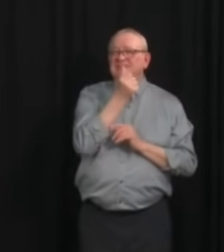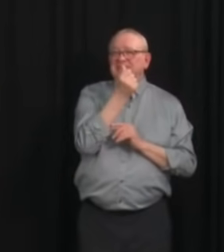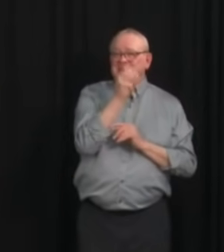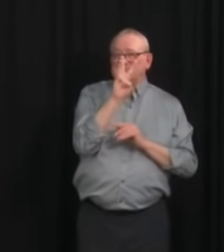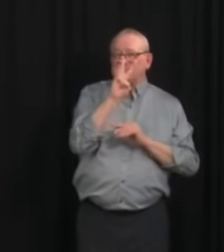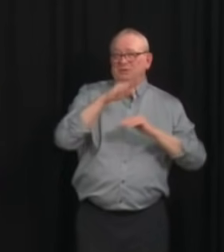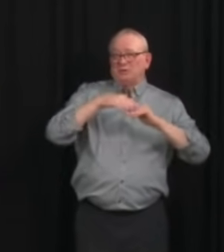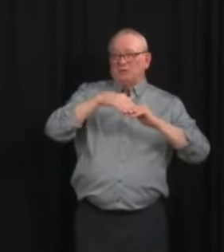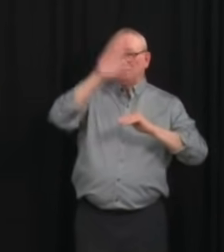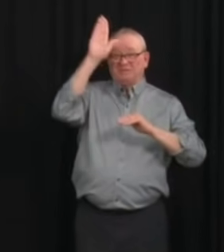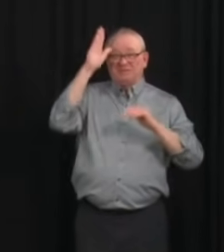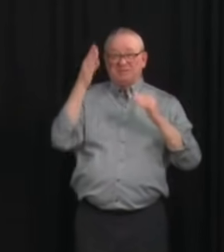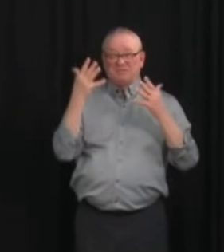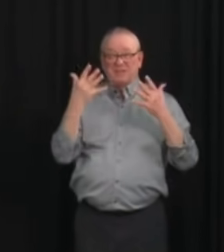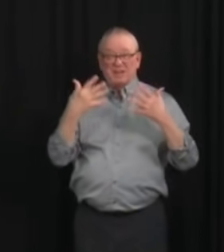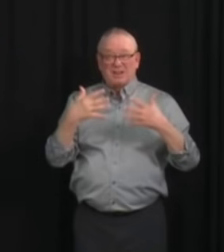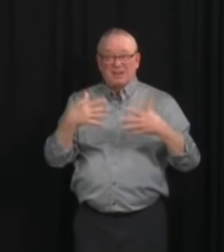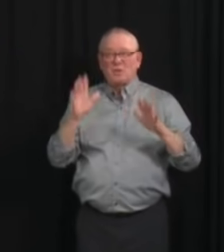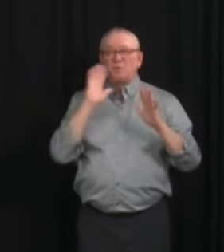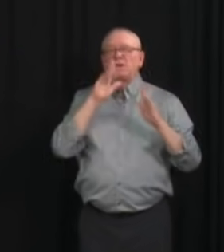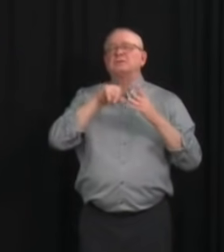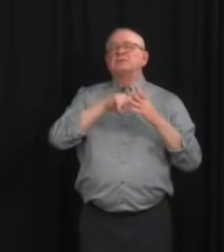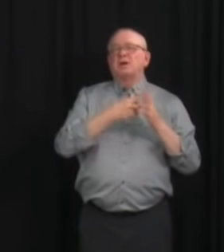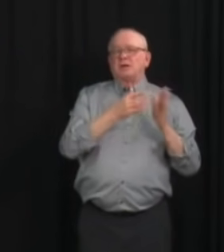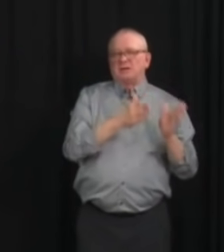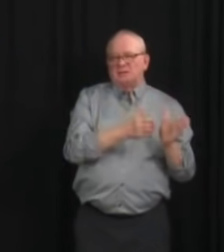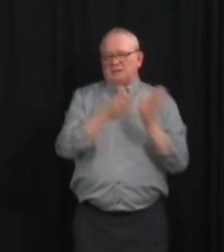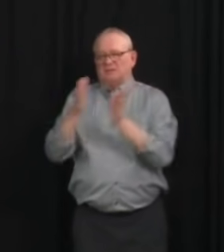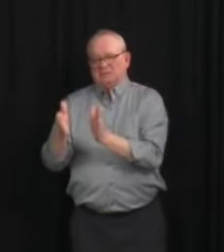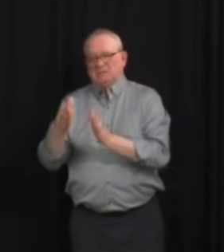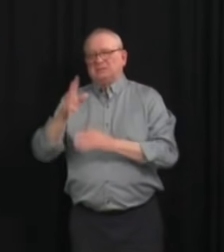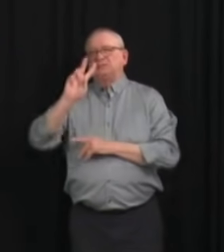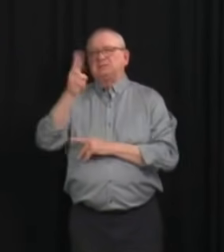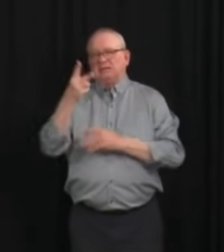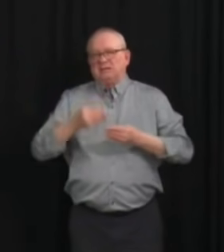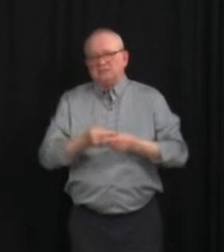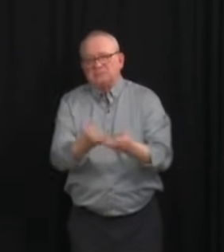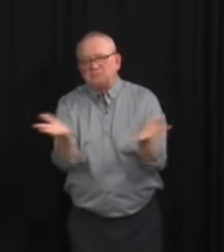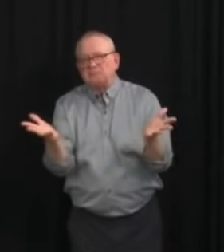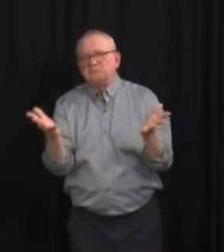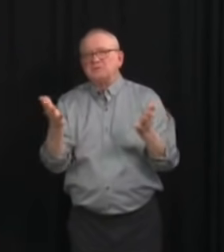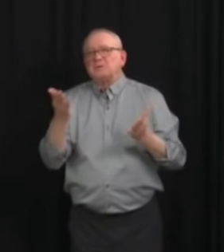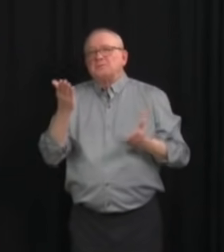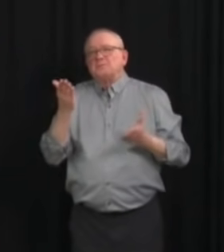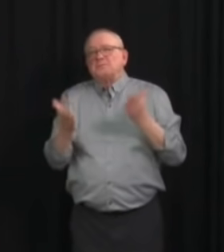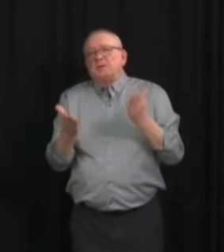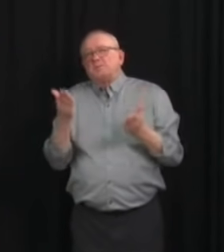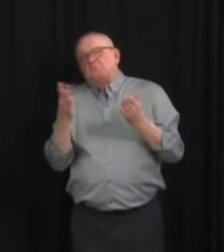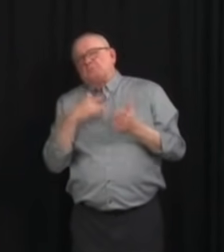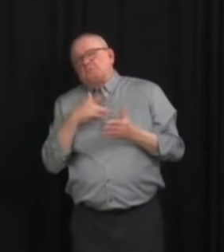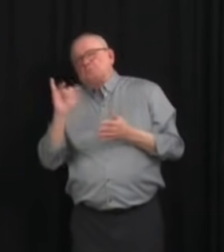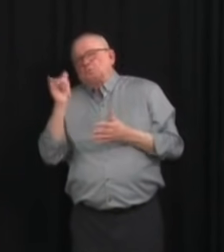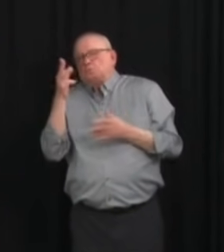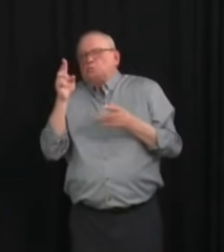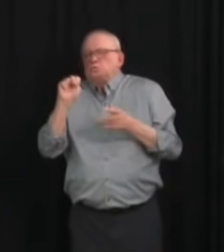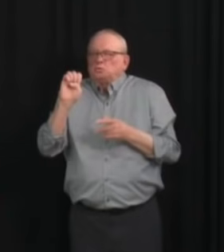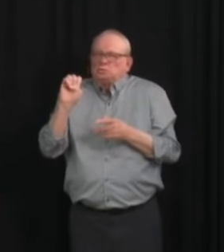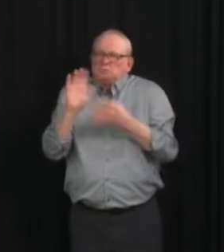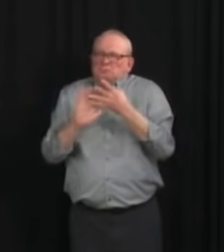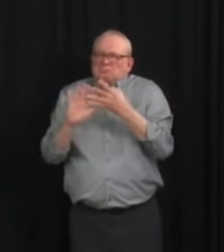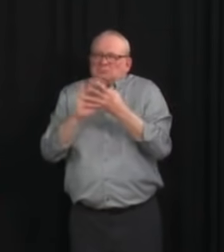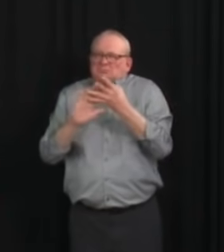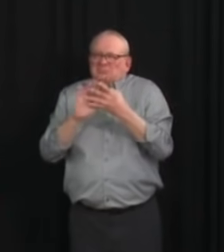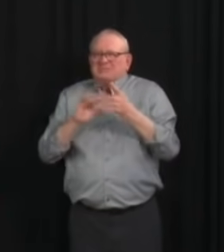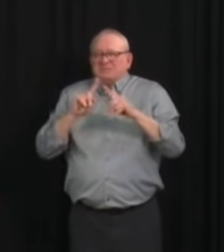allows. This will likely be in later June, based on our current supply estimates. So if you have had a first